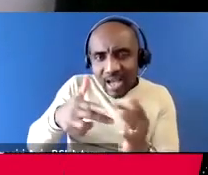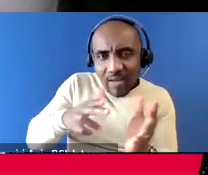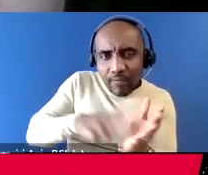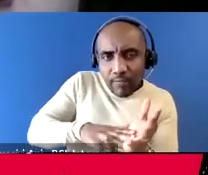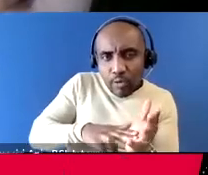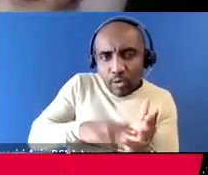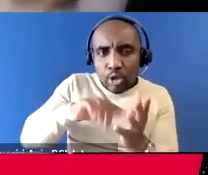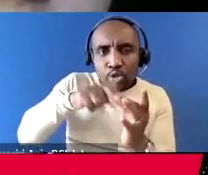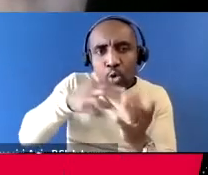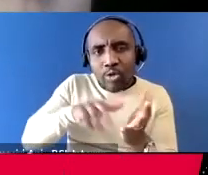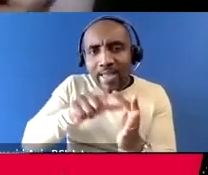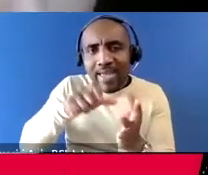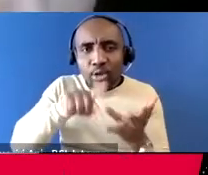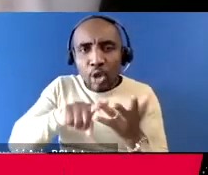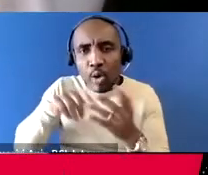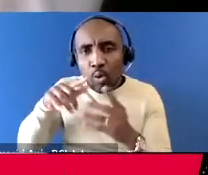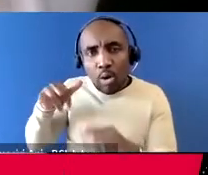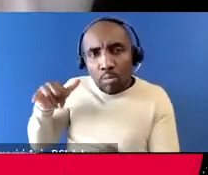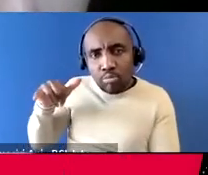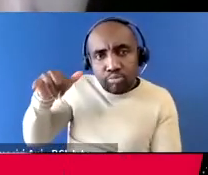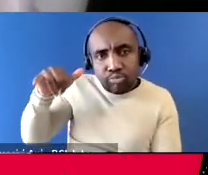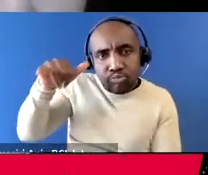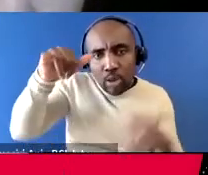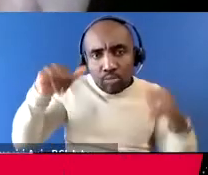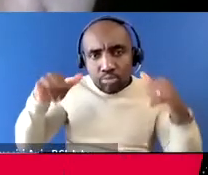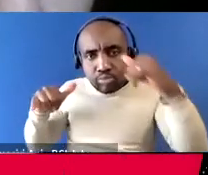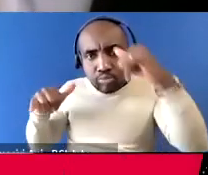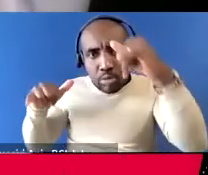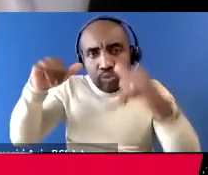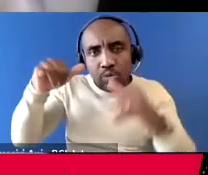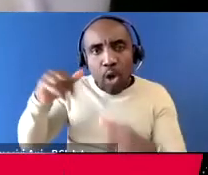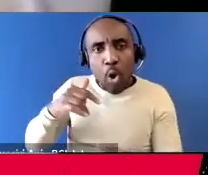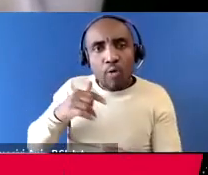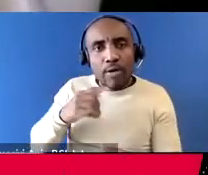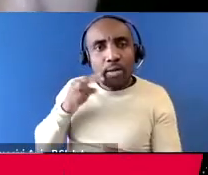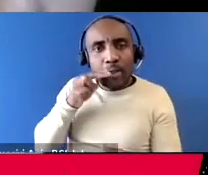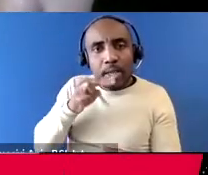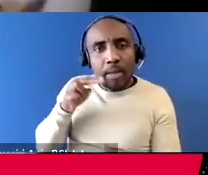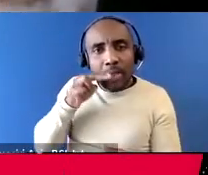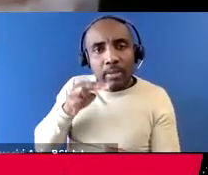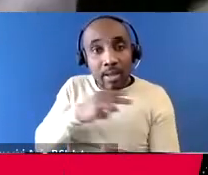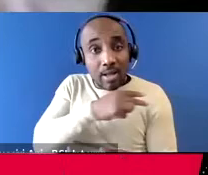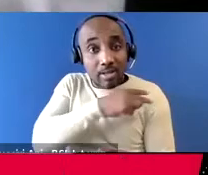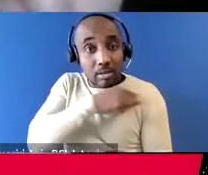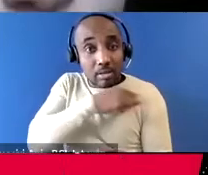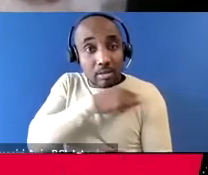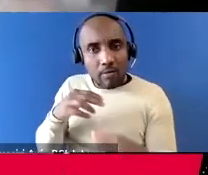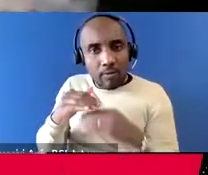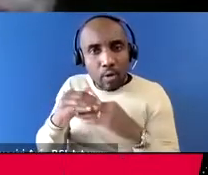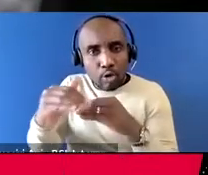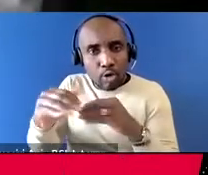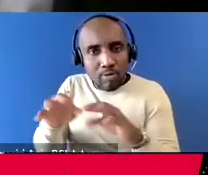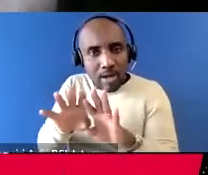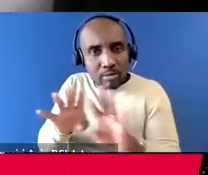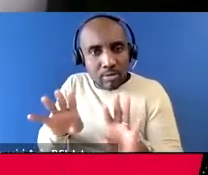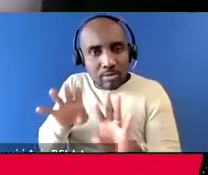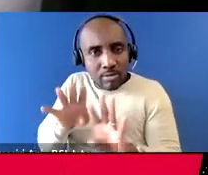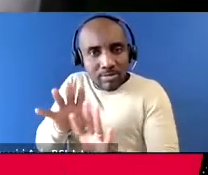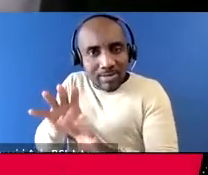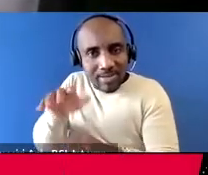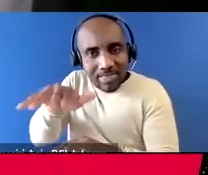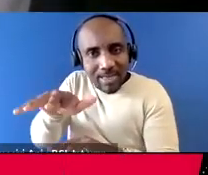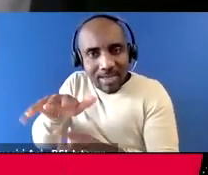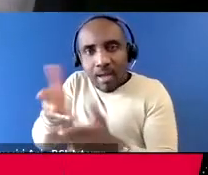Yemen, and its staff on the ground helping keep those planes. The 100 million deal that the UK government again